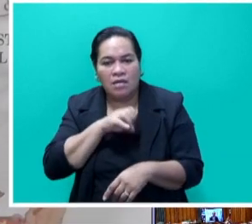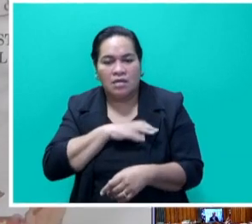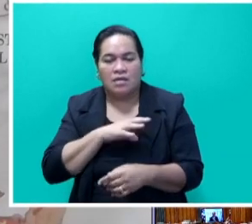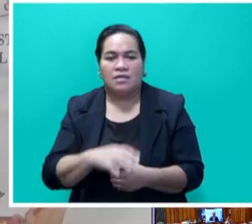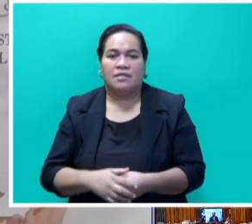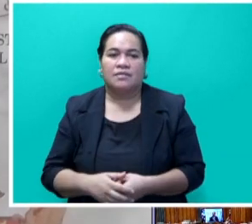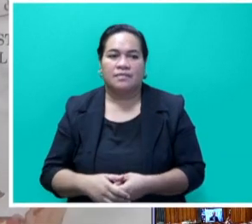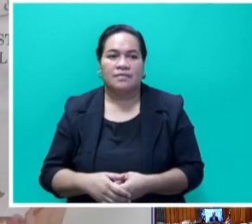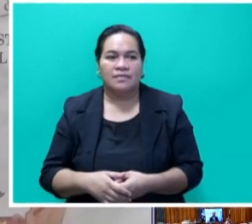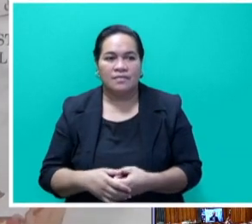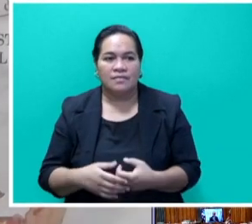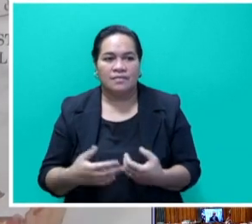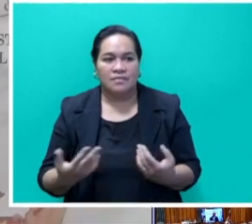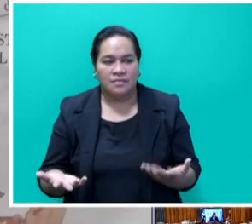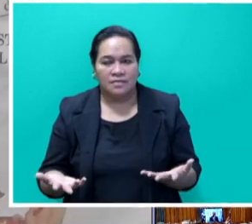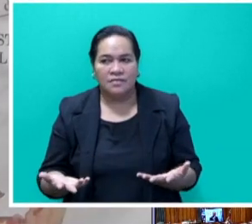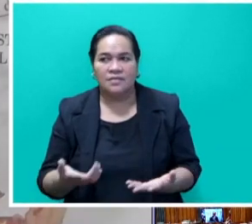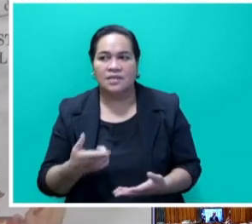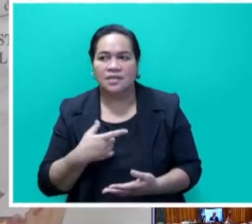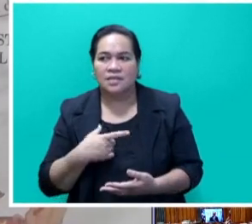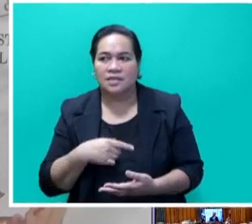that